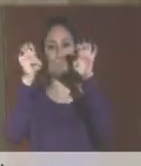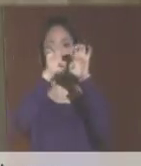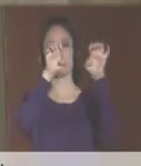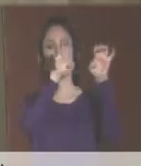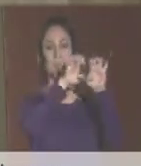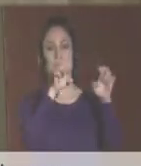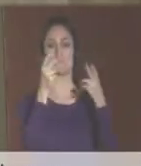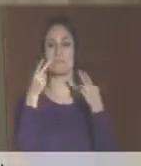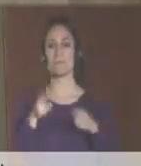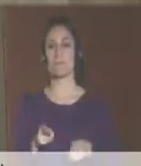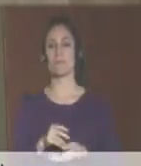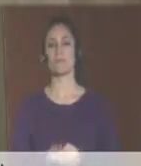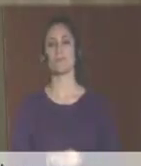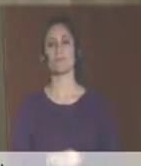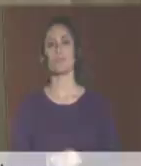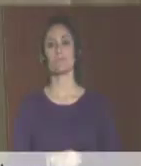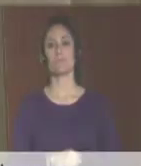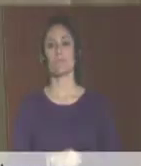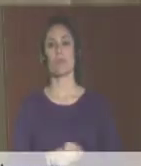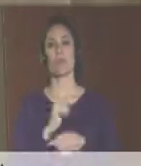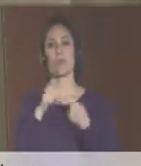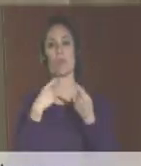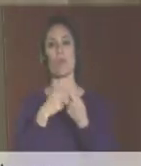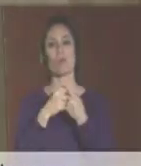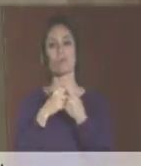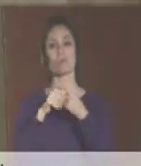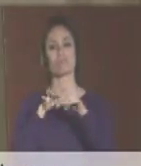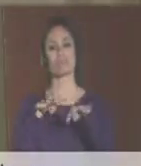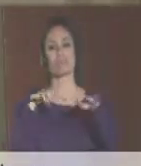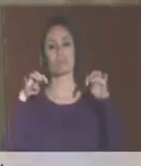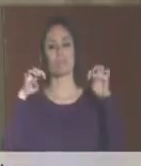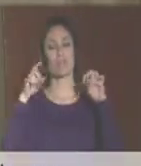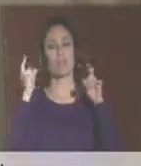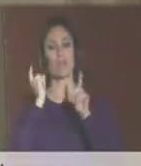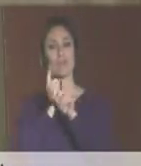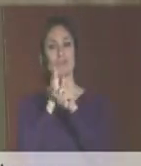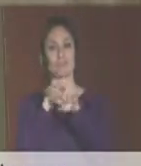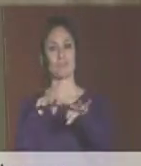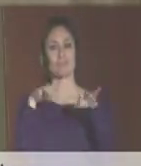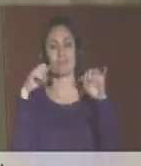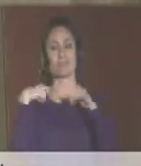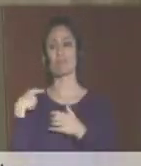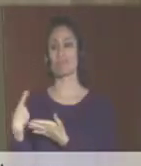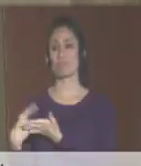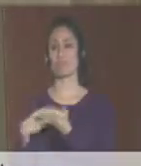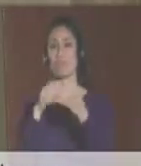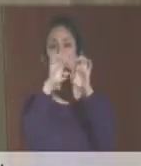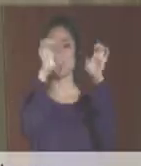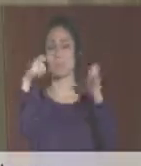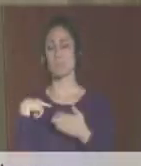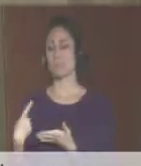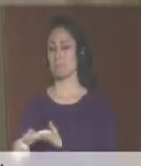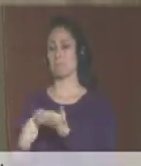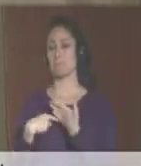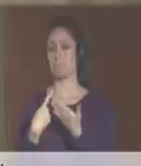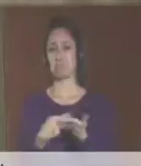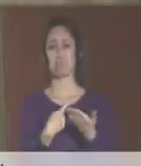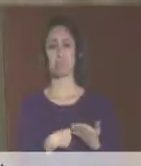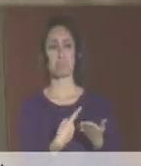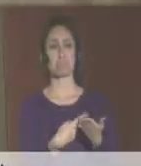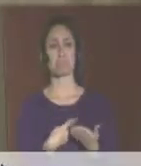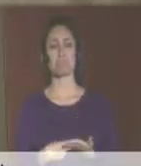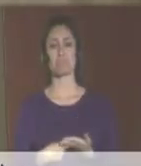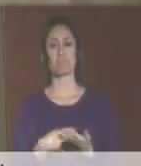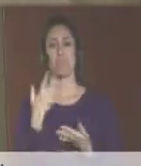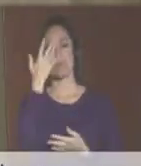the private sector. We have had meetings with the businessmen in the